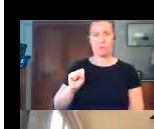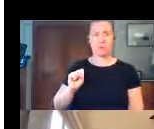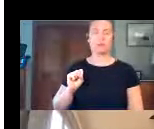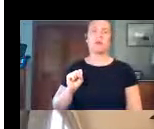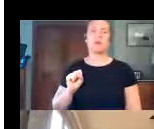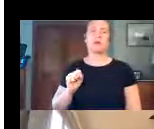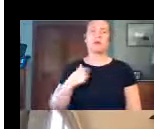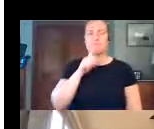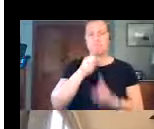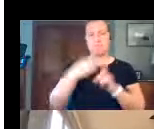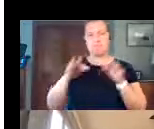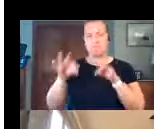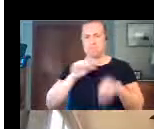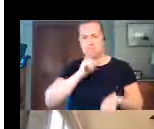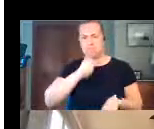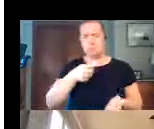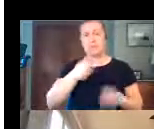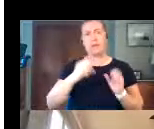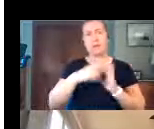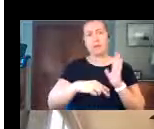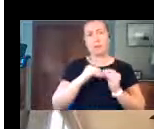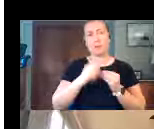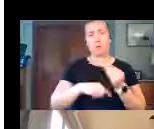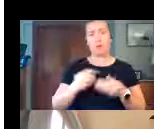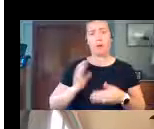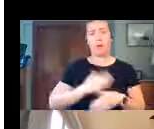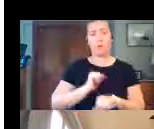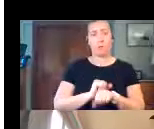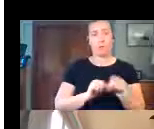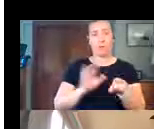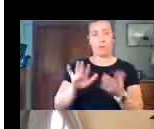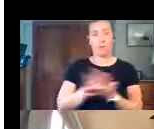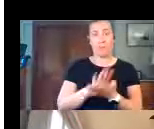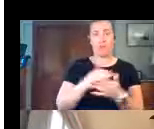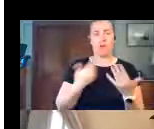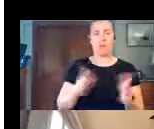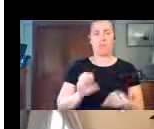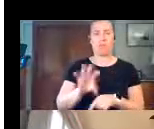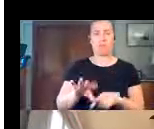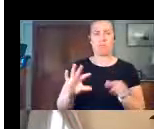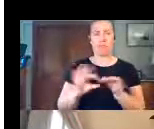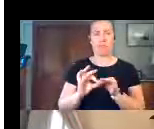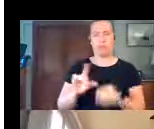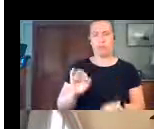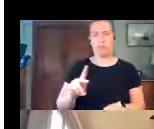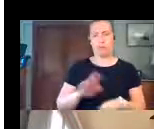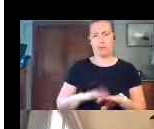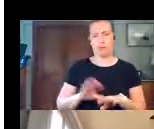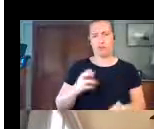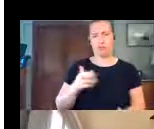read more about our work in this paper, which I did link to in the chat earlier, which describes kind of the problems